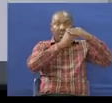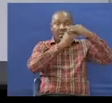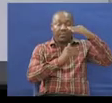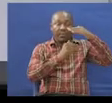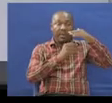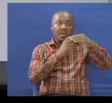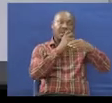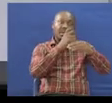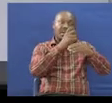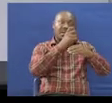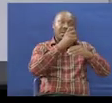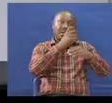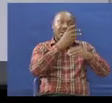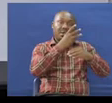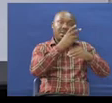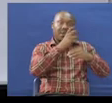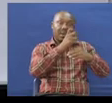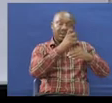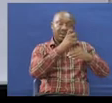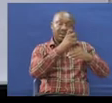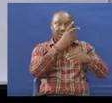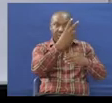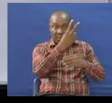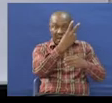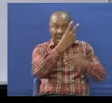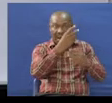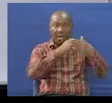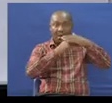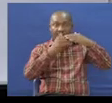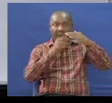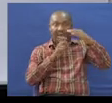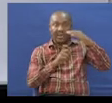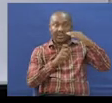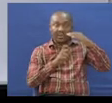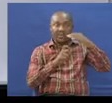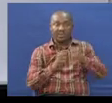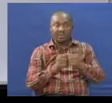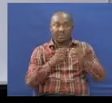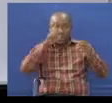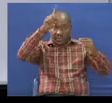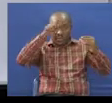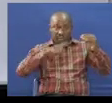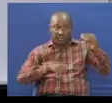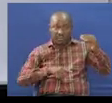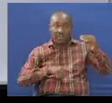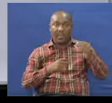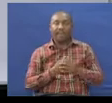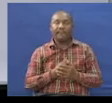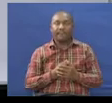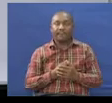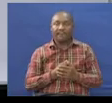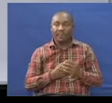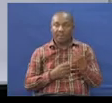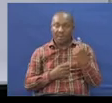remain with 3x minus, you have that x there. If you divide x and the x, you got 1. That is